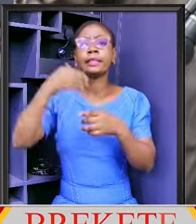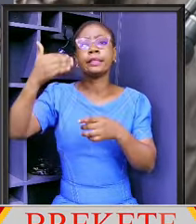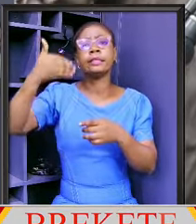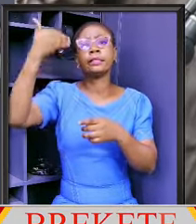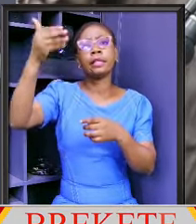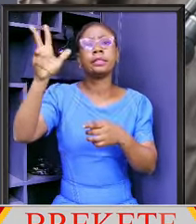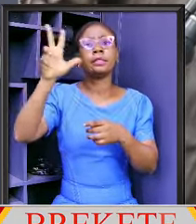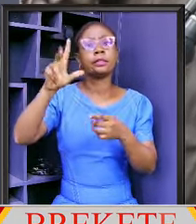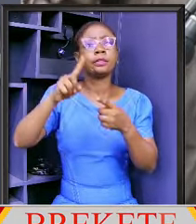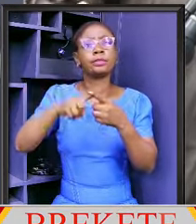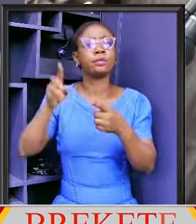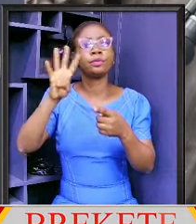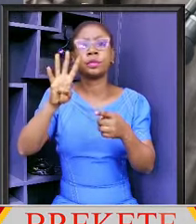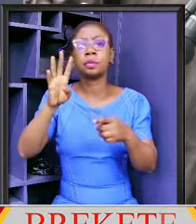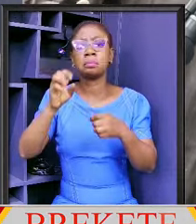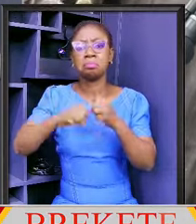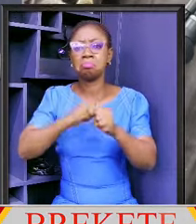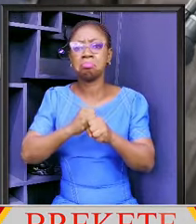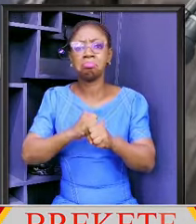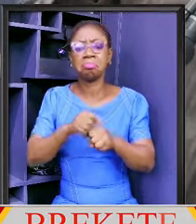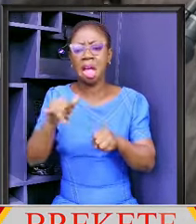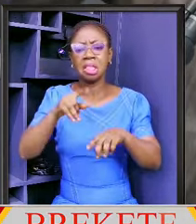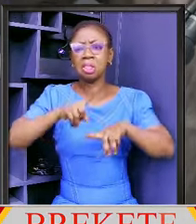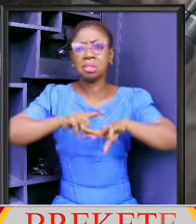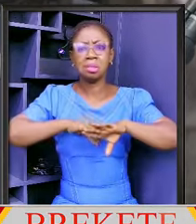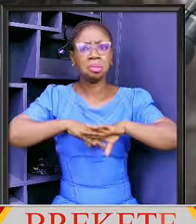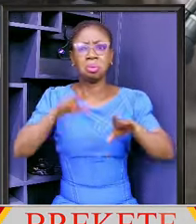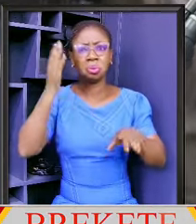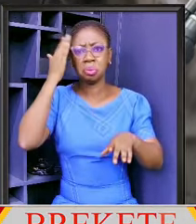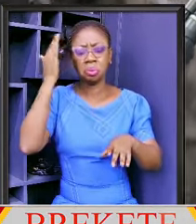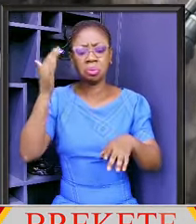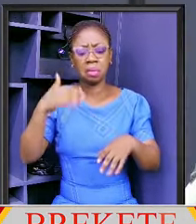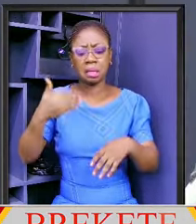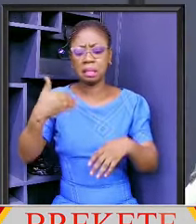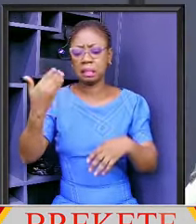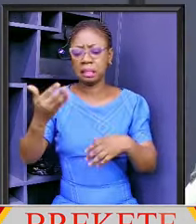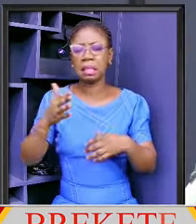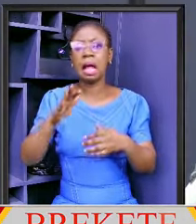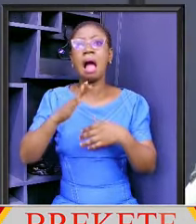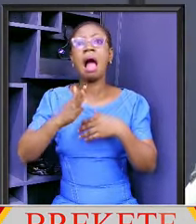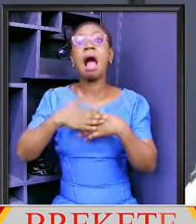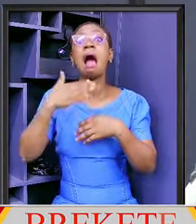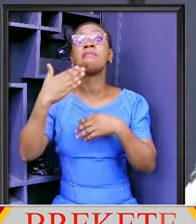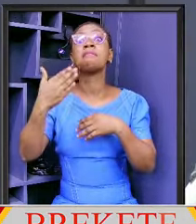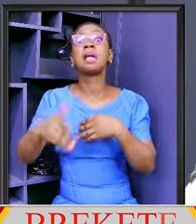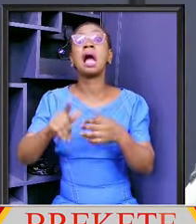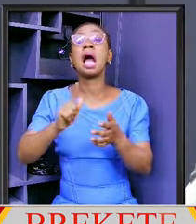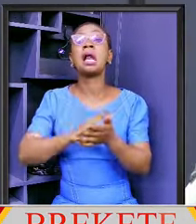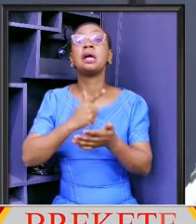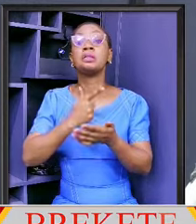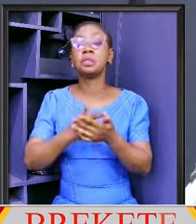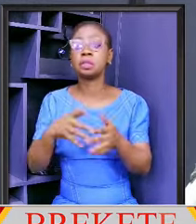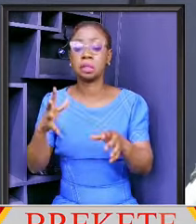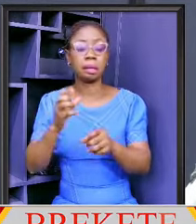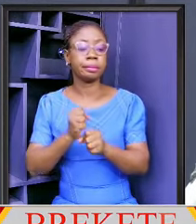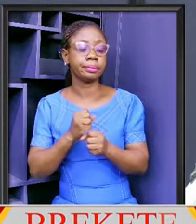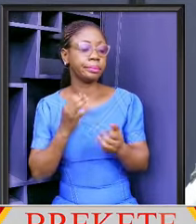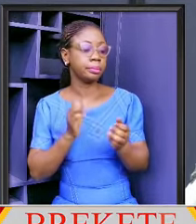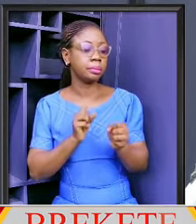3 to 4 years. Then no, no. The next thing after they graduate, they go get work. Where work